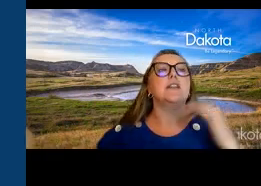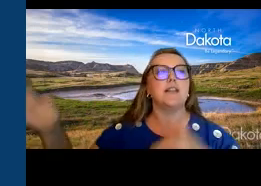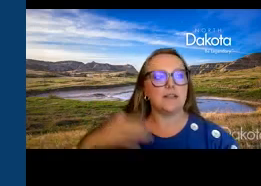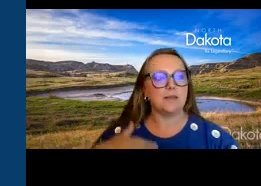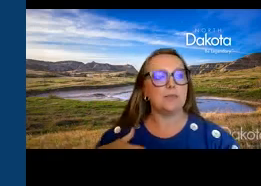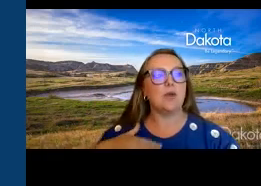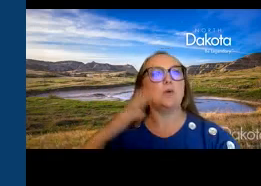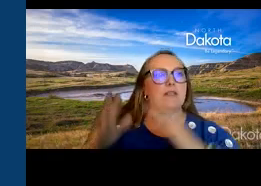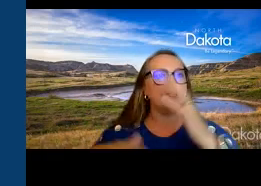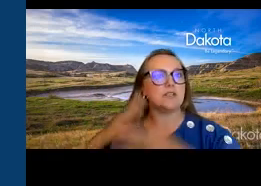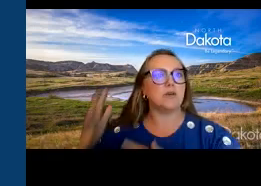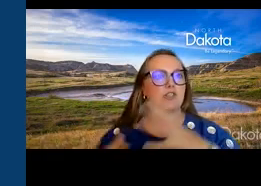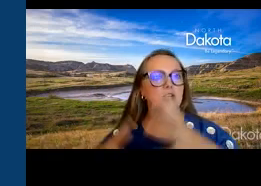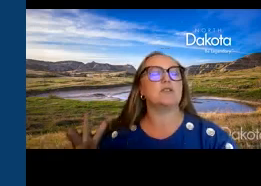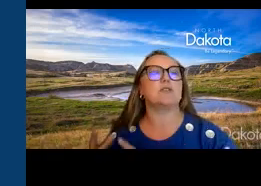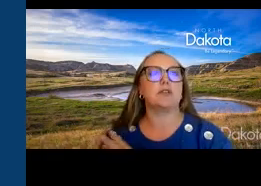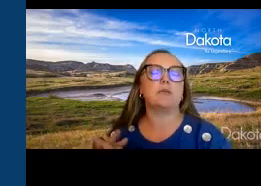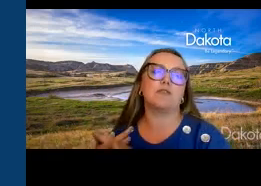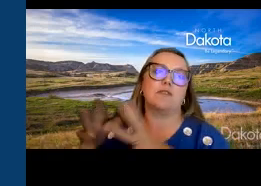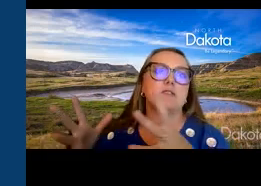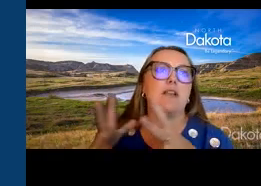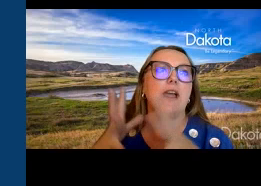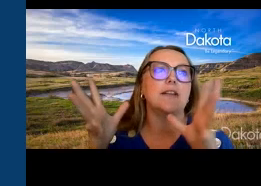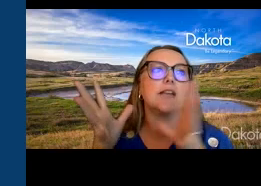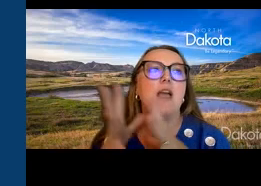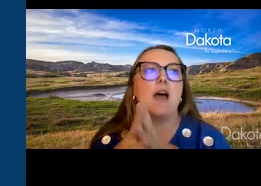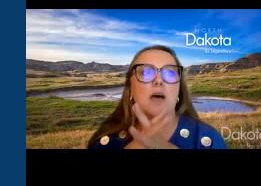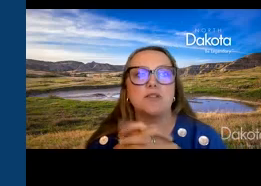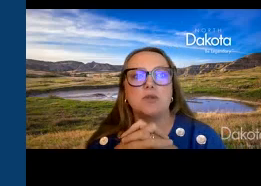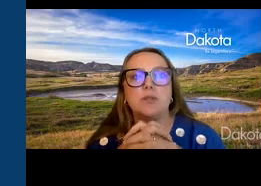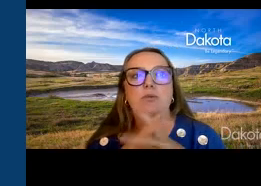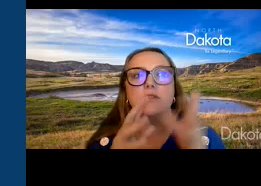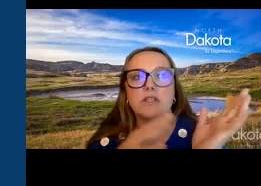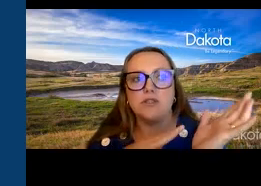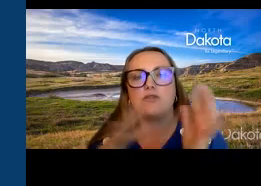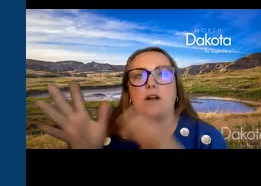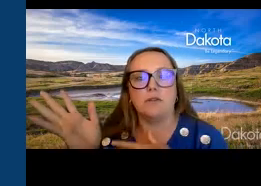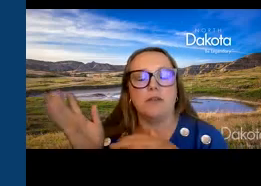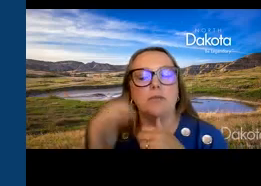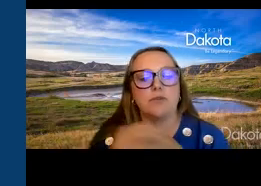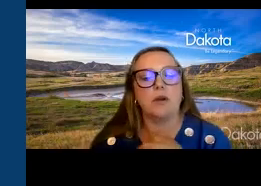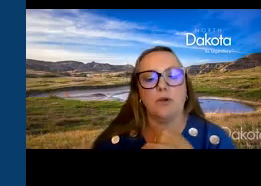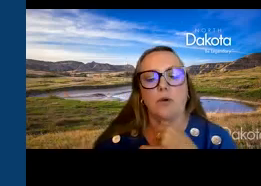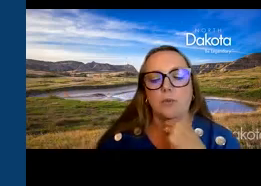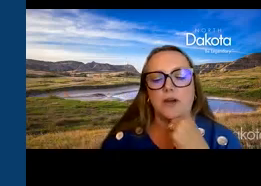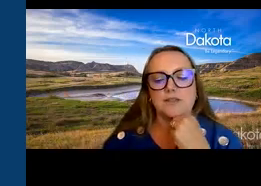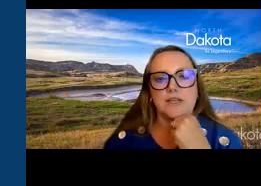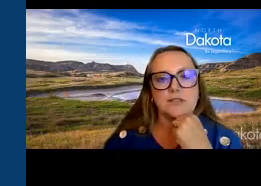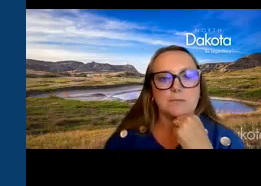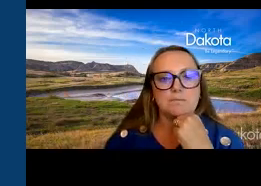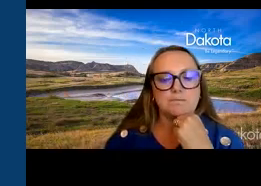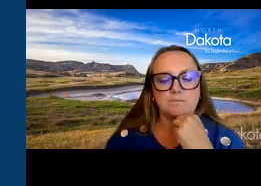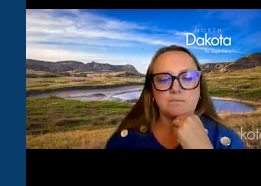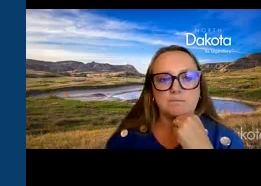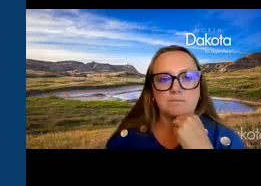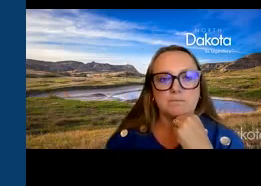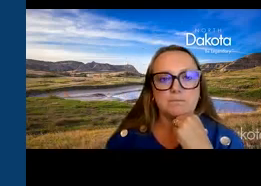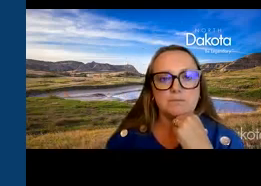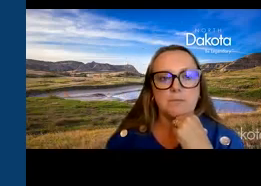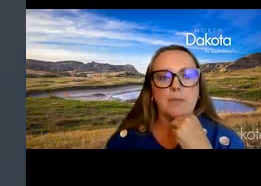provider, letting them know we need to adjust the treatment for this client. And so we really do follow them throughout the whole process.